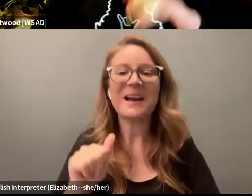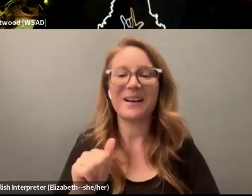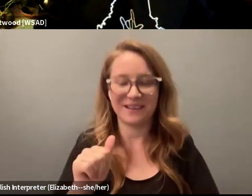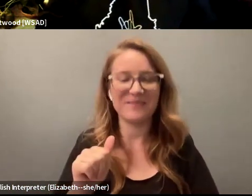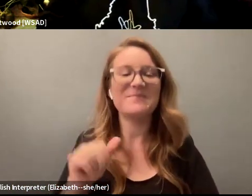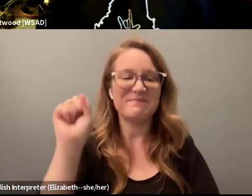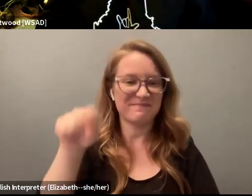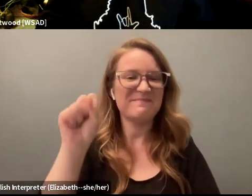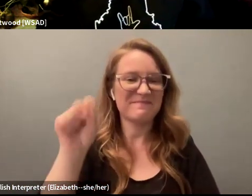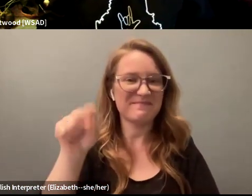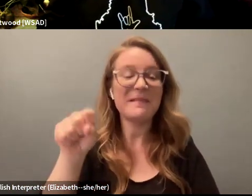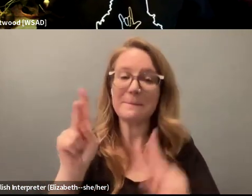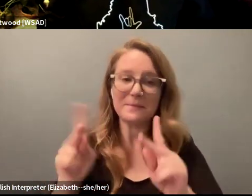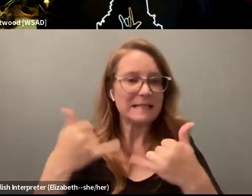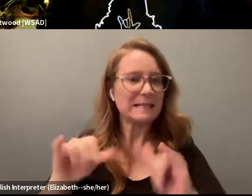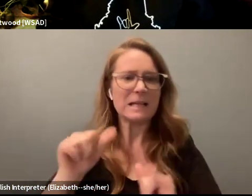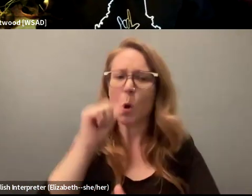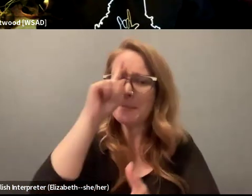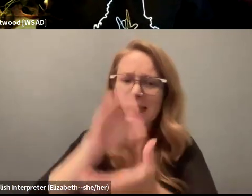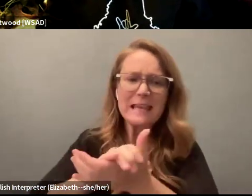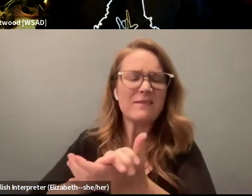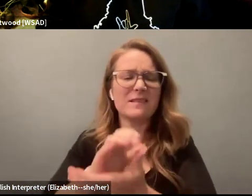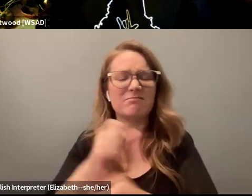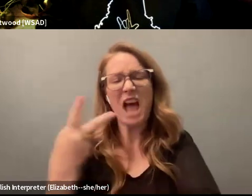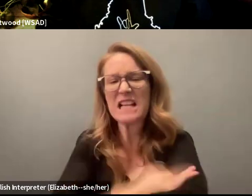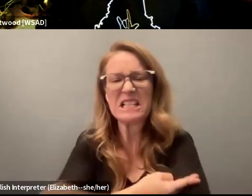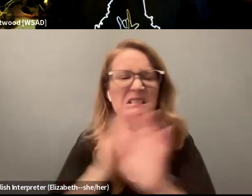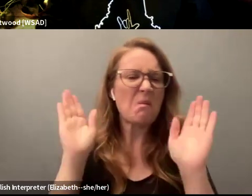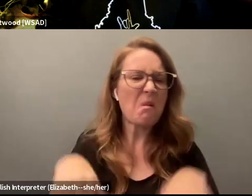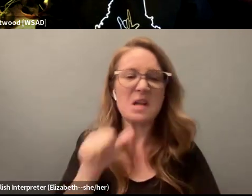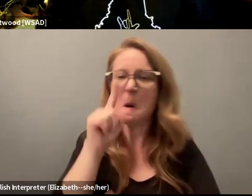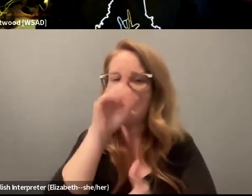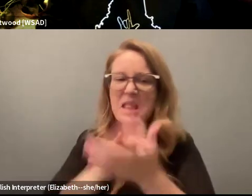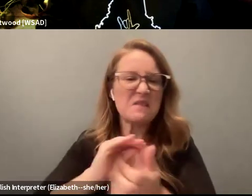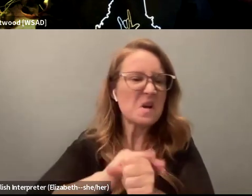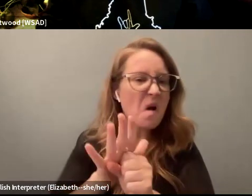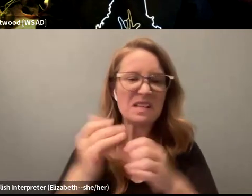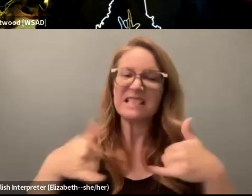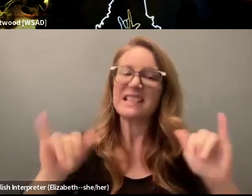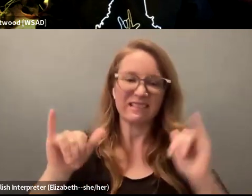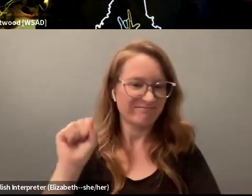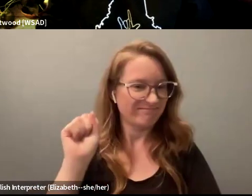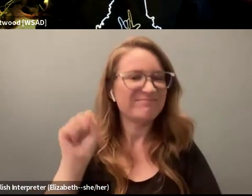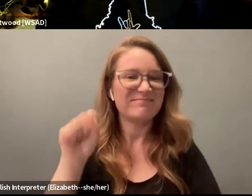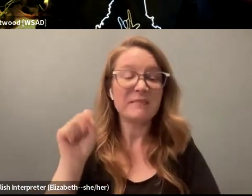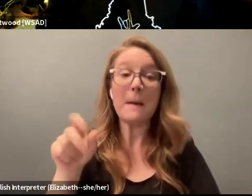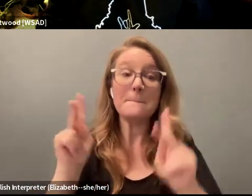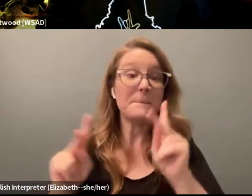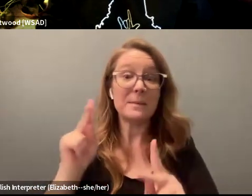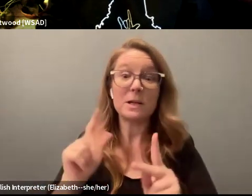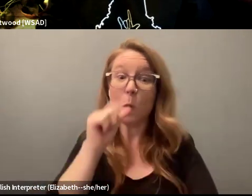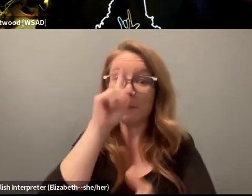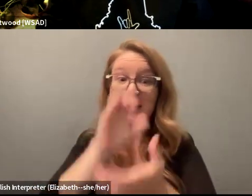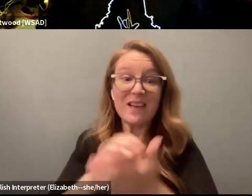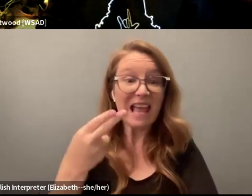Yeah, absolutely. There are people that still don't believe in vaccines. There are people that don't believe in COVID. There are people that don't believe